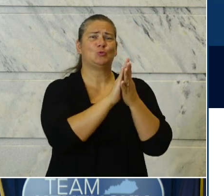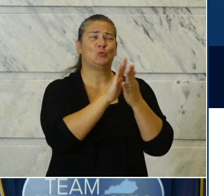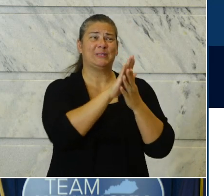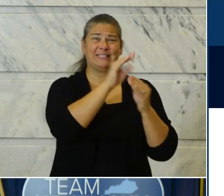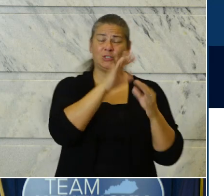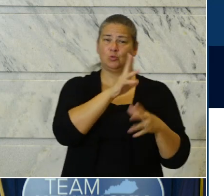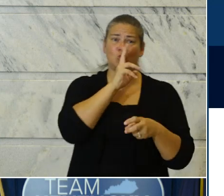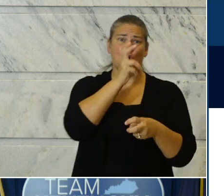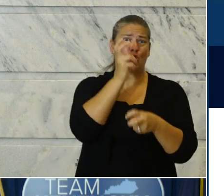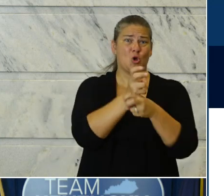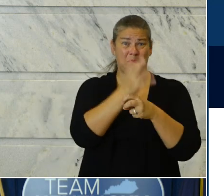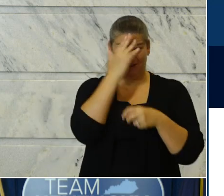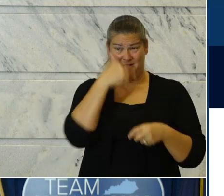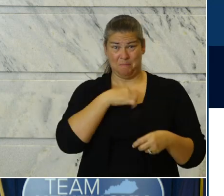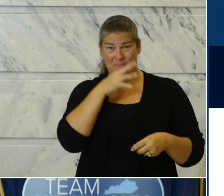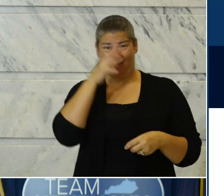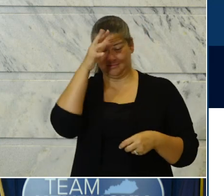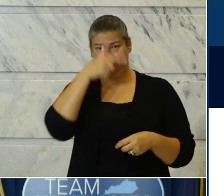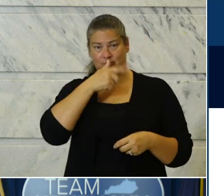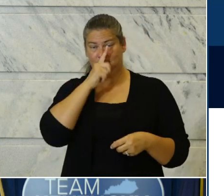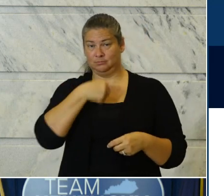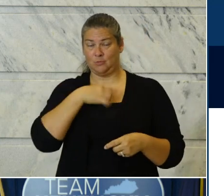because we're terrible at it as parents.